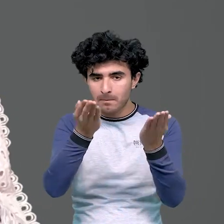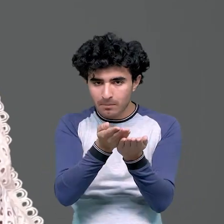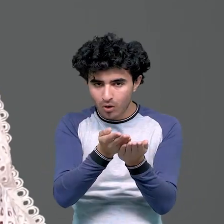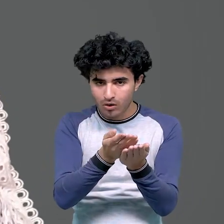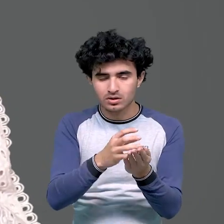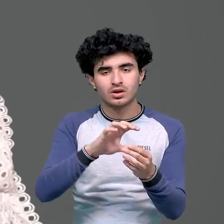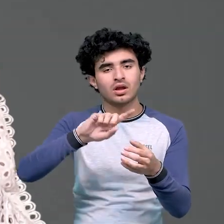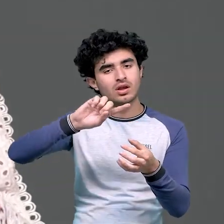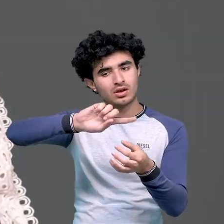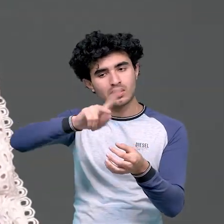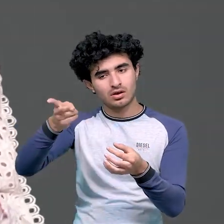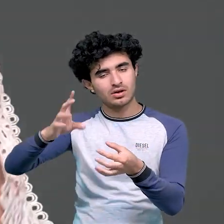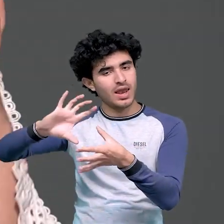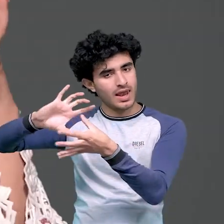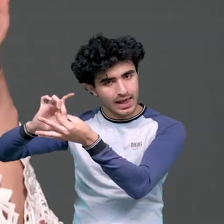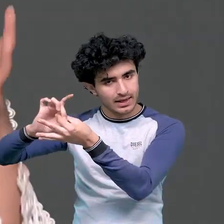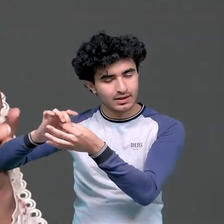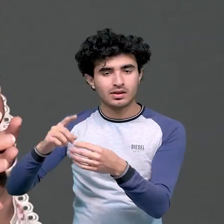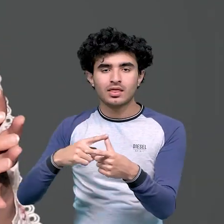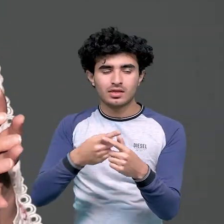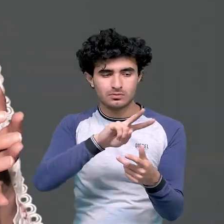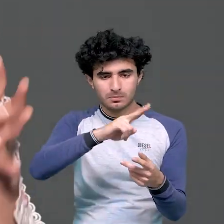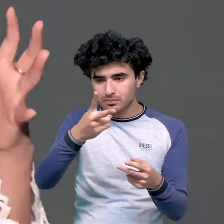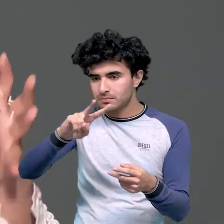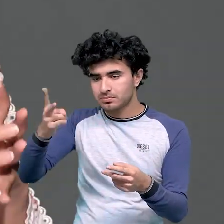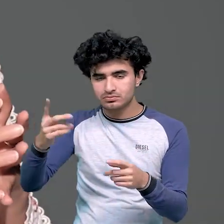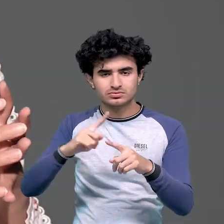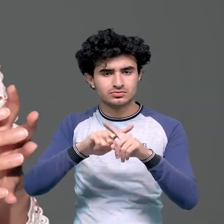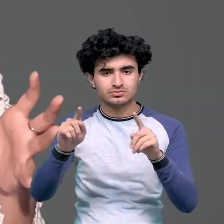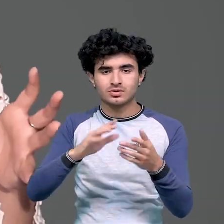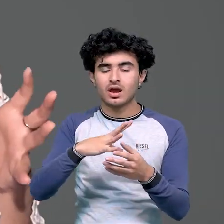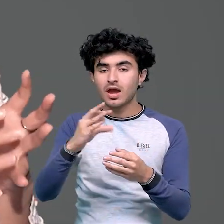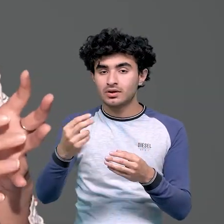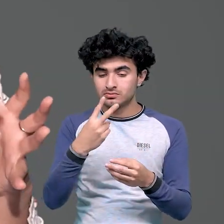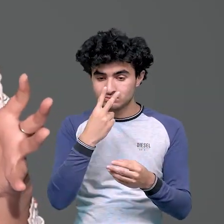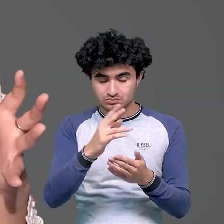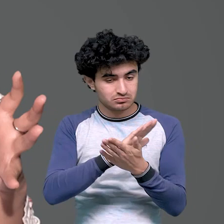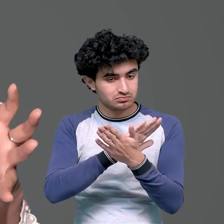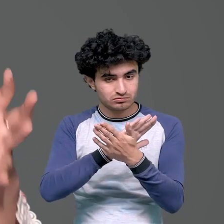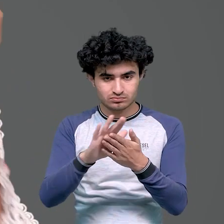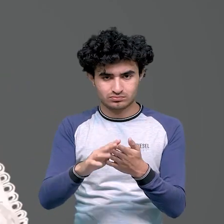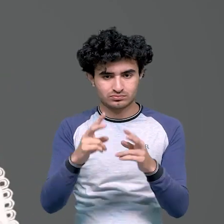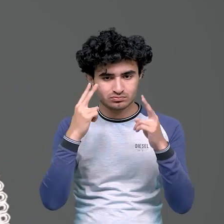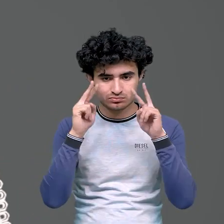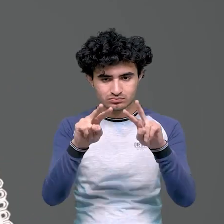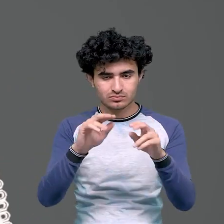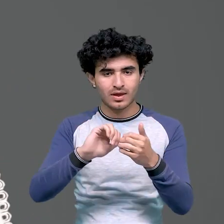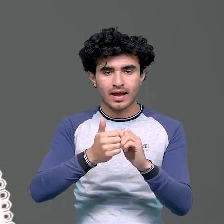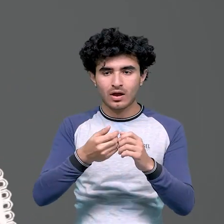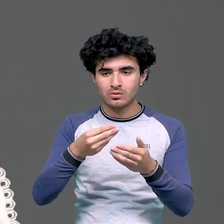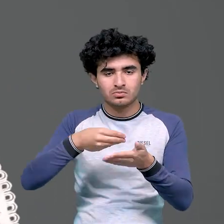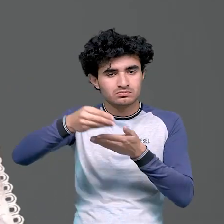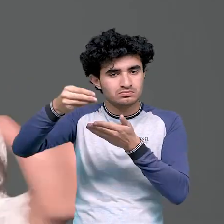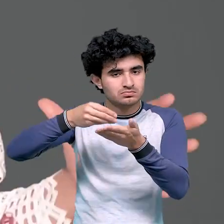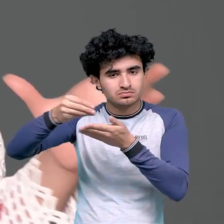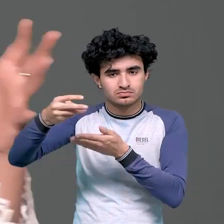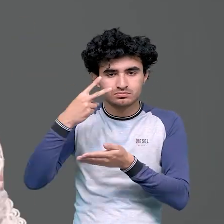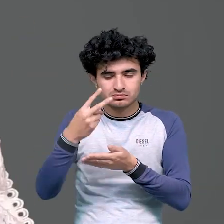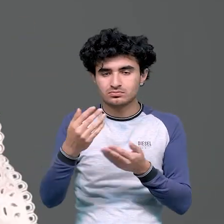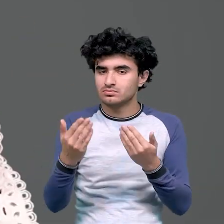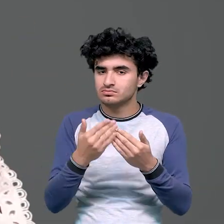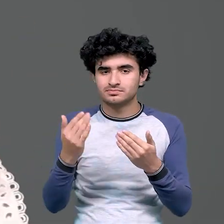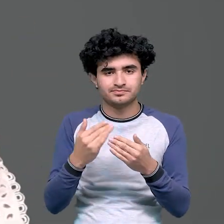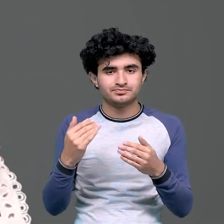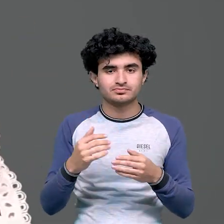happens is if you carry out a transaction, it's going to be stored on a block and then it's going to be linked to the next transaction. So that gives a